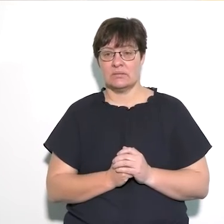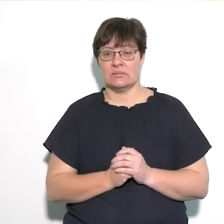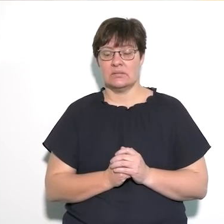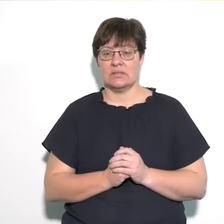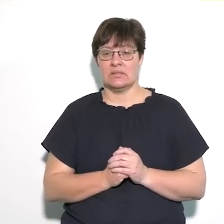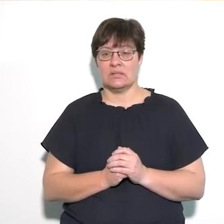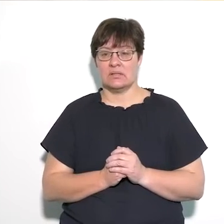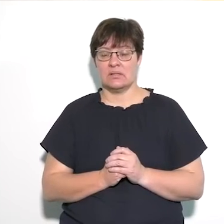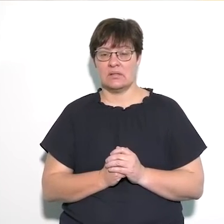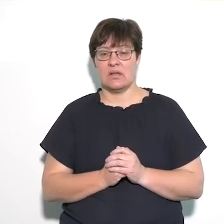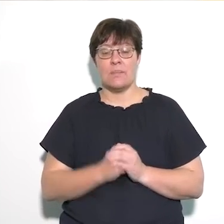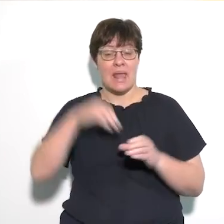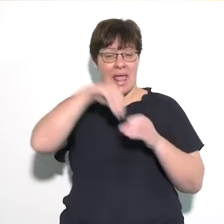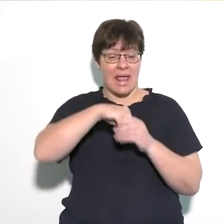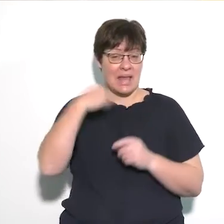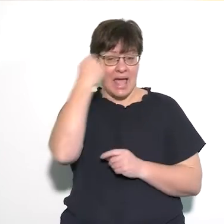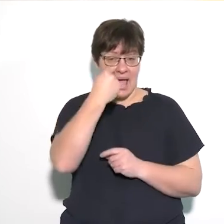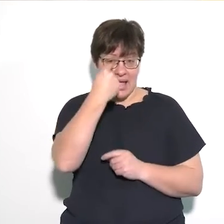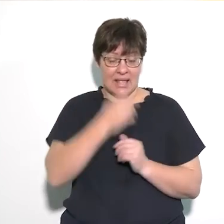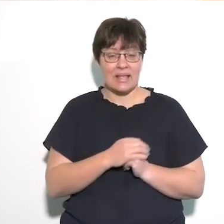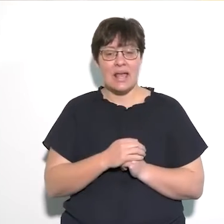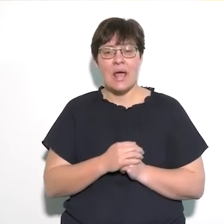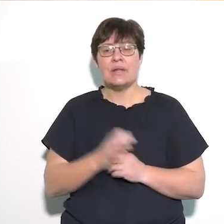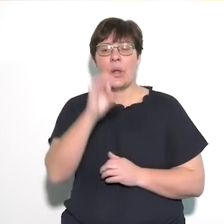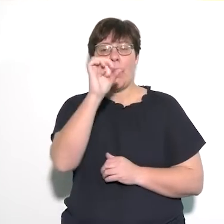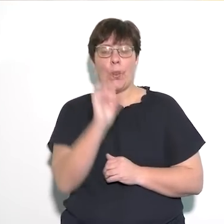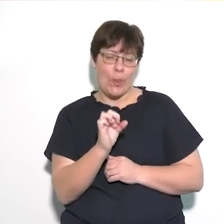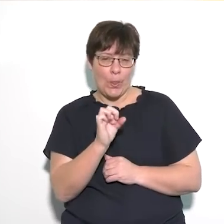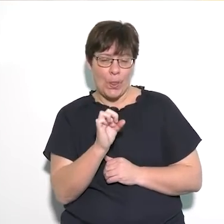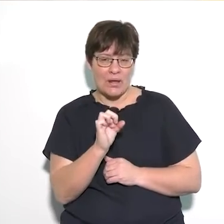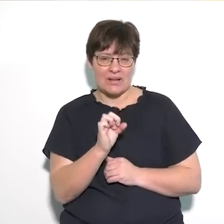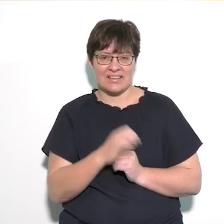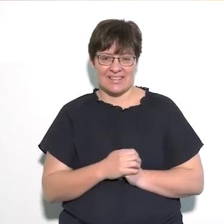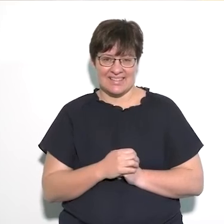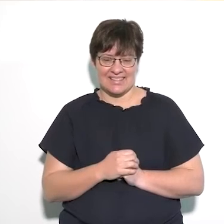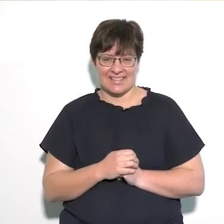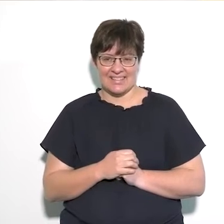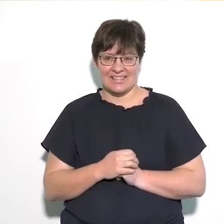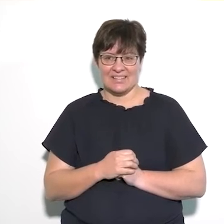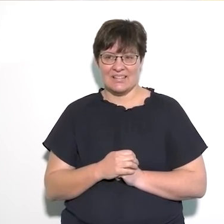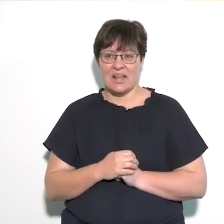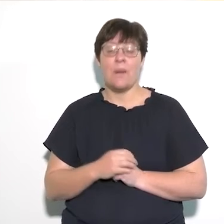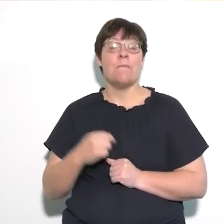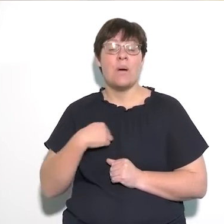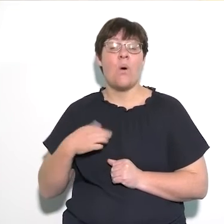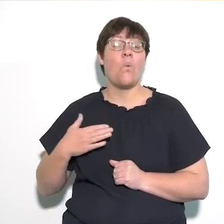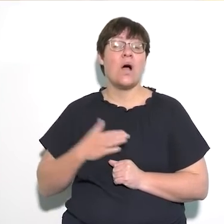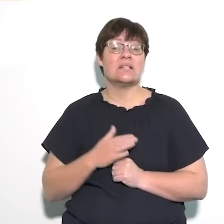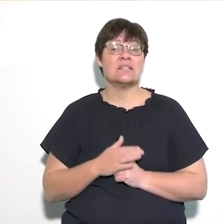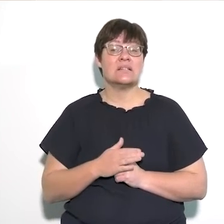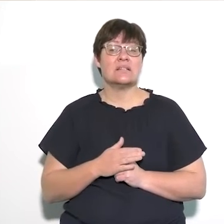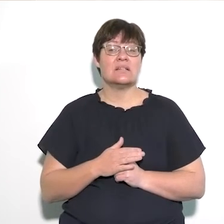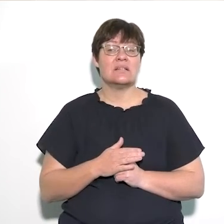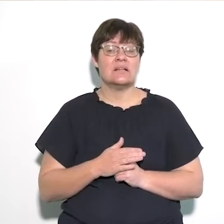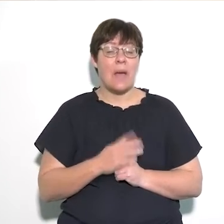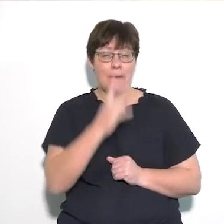the next layer, which is the inner, and then the smaller one that I've cut out. I then want a